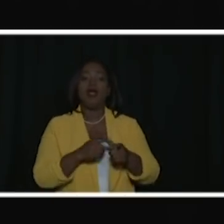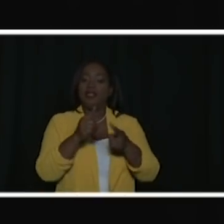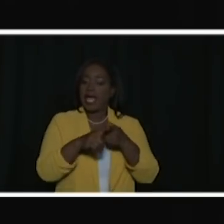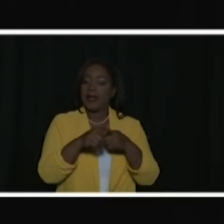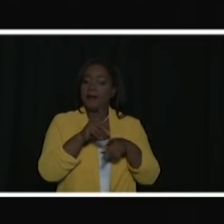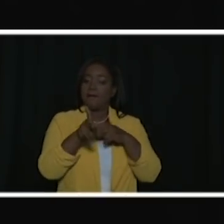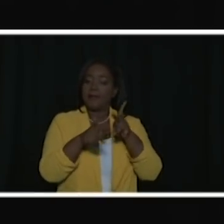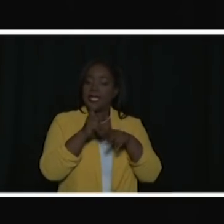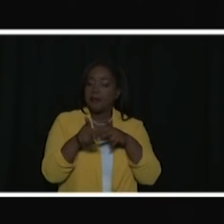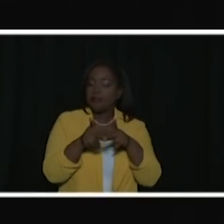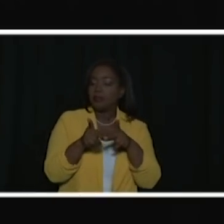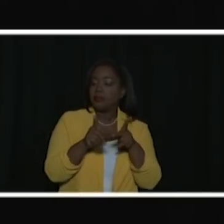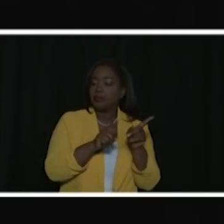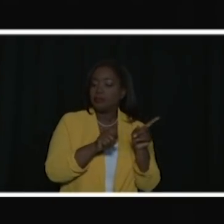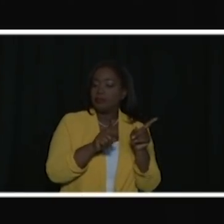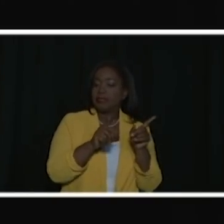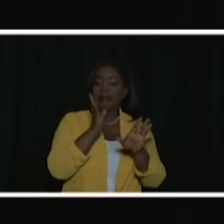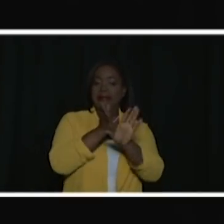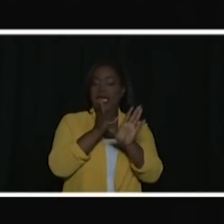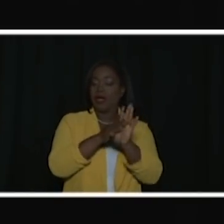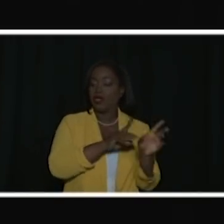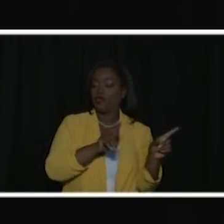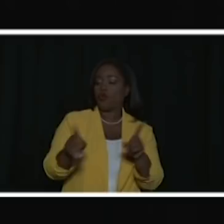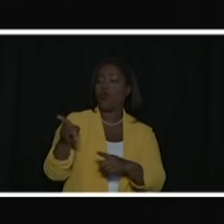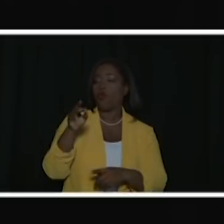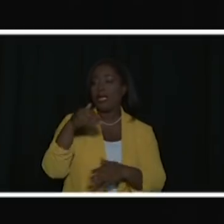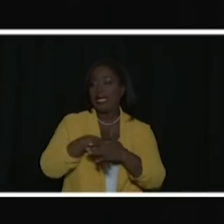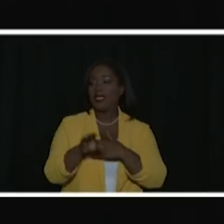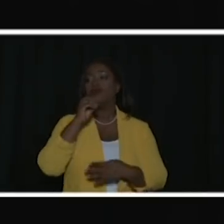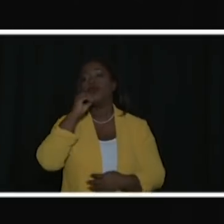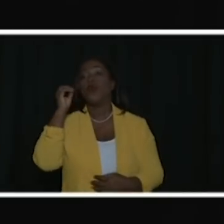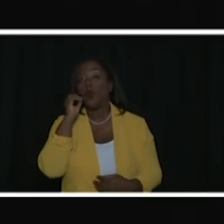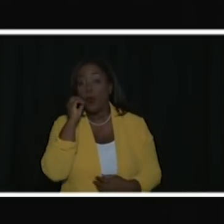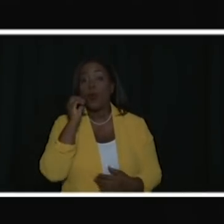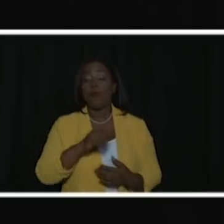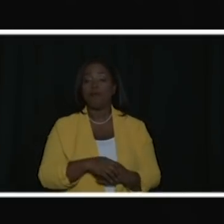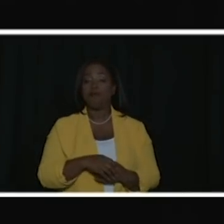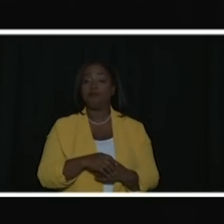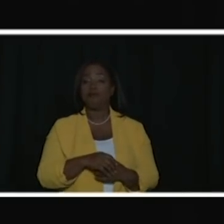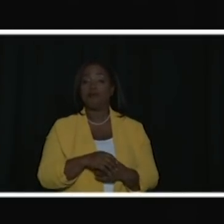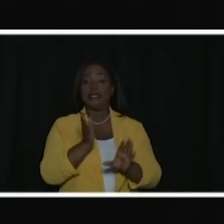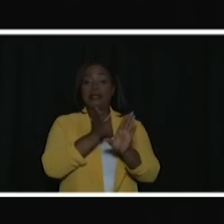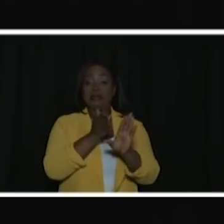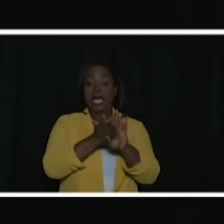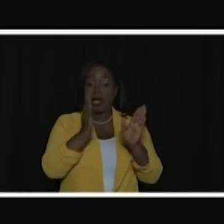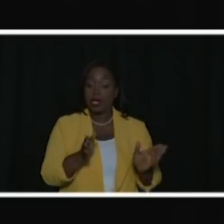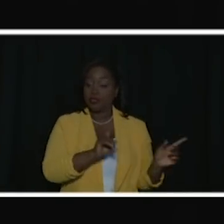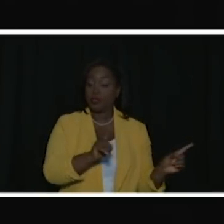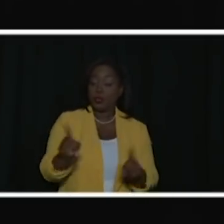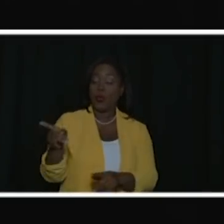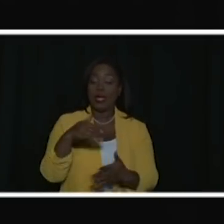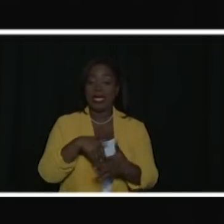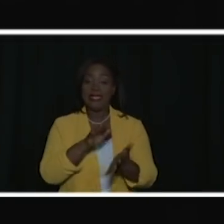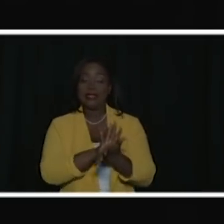to do the investigation to confirm whether or not the reports received are so. And once they go in